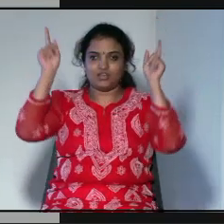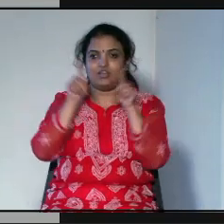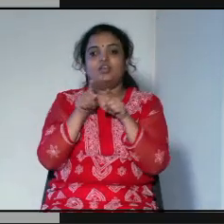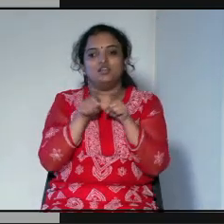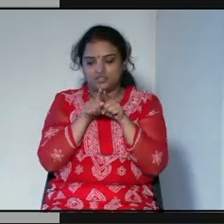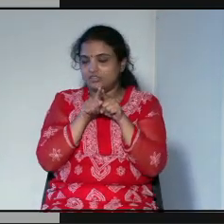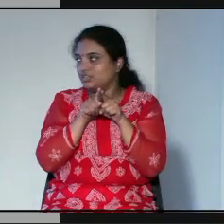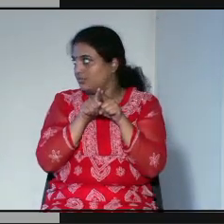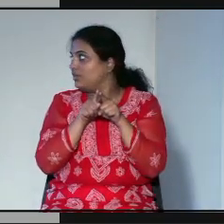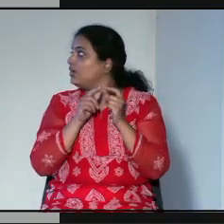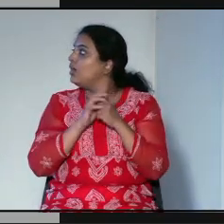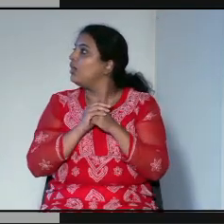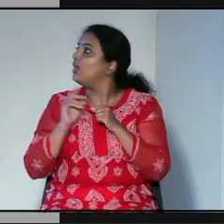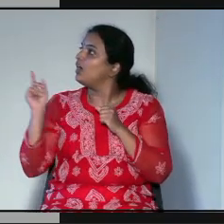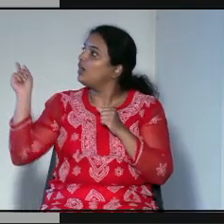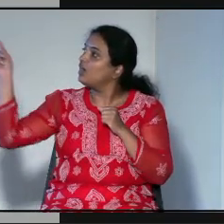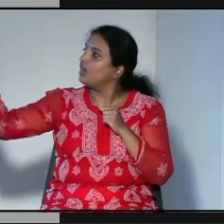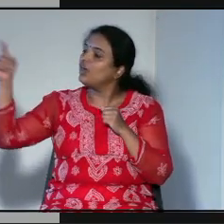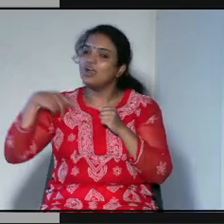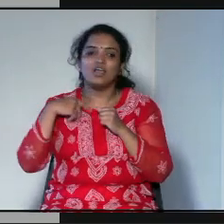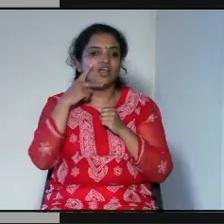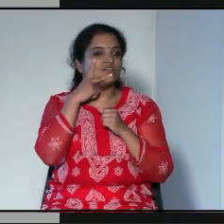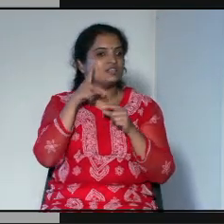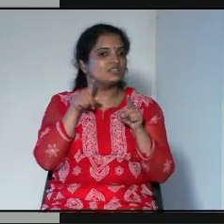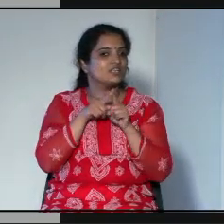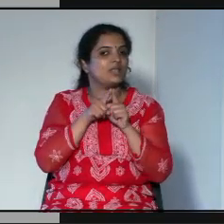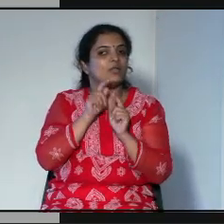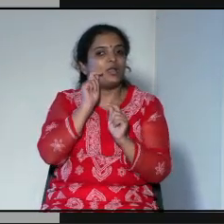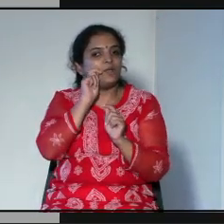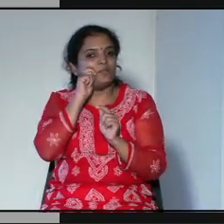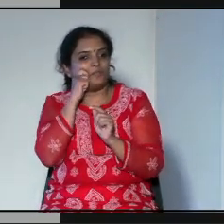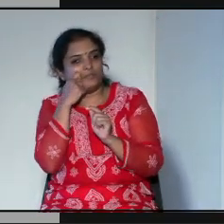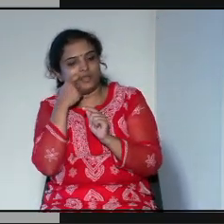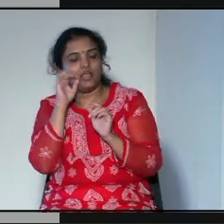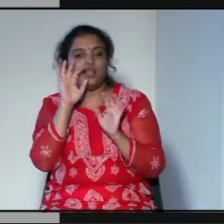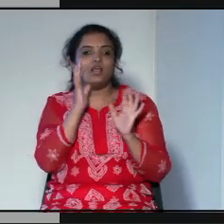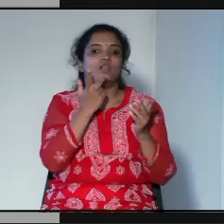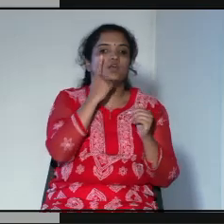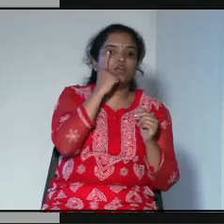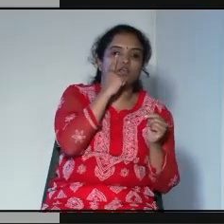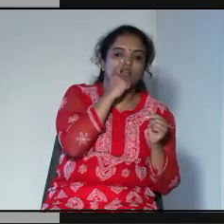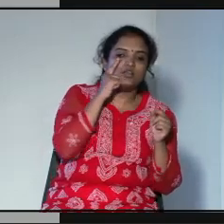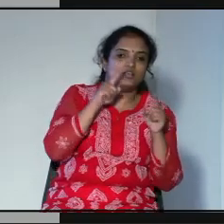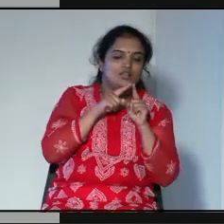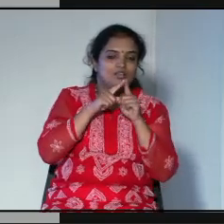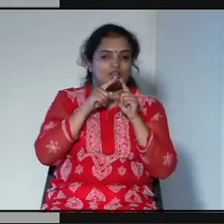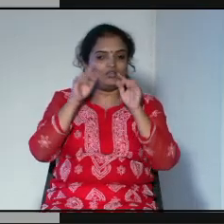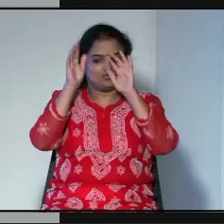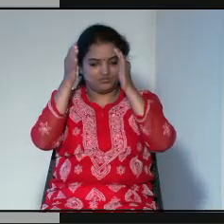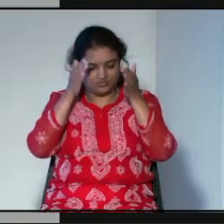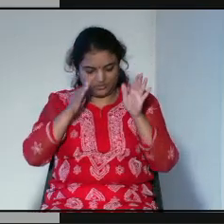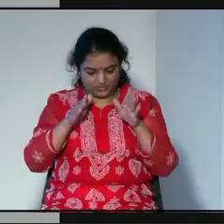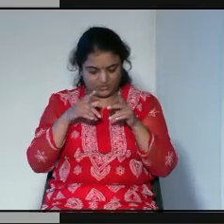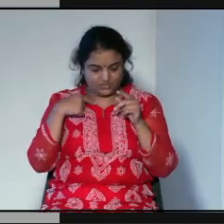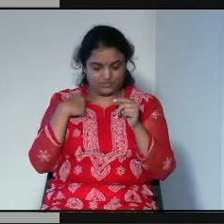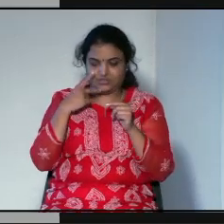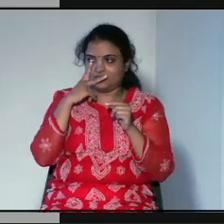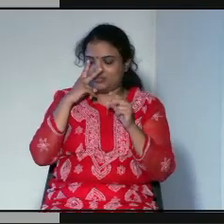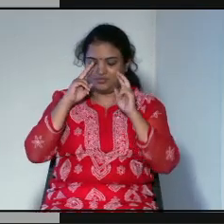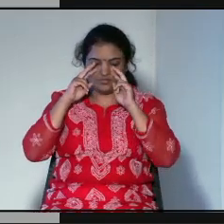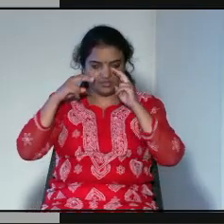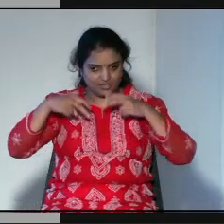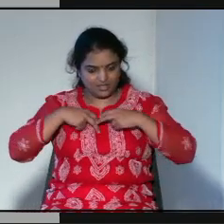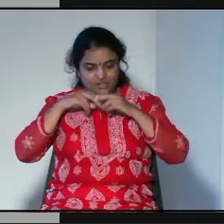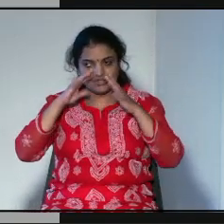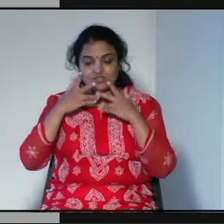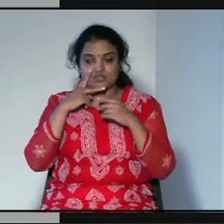and female figures, like we see here, in various postures of introspection or thought. The one on the